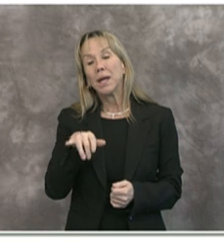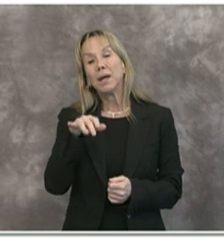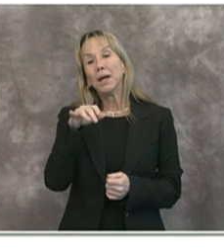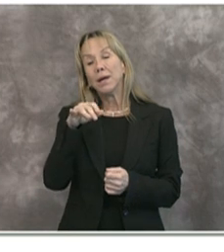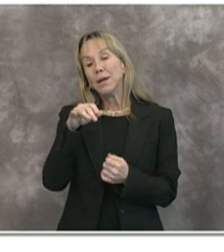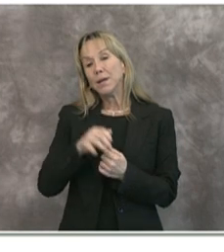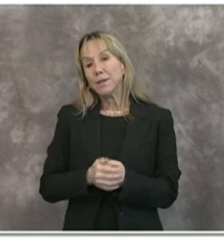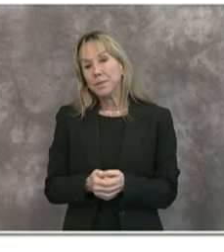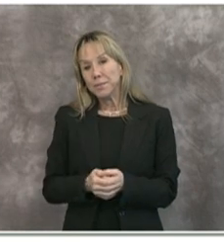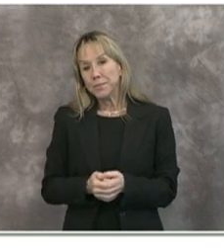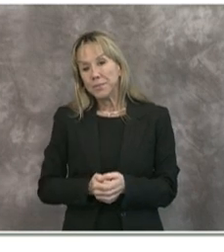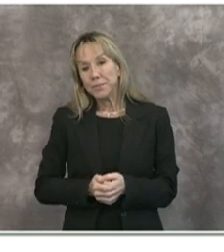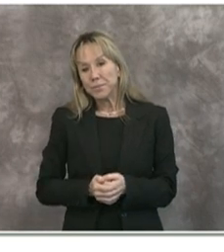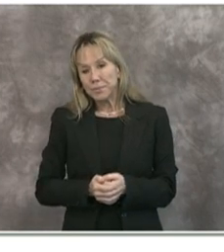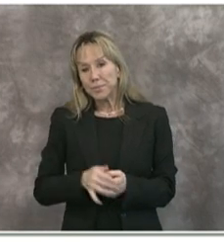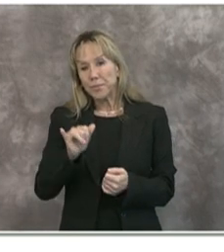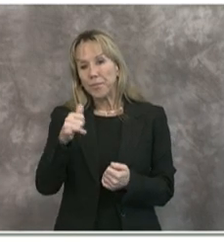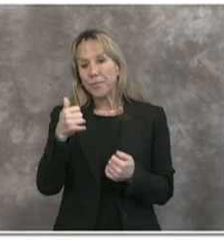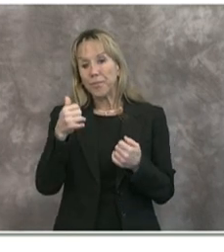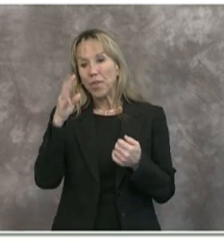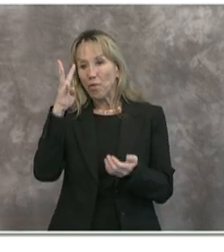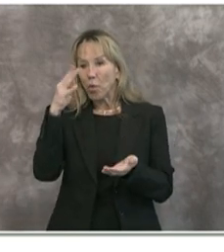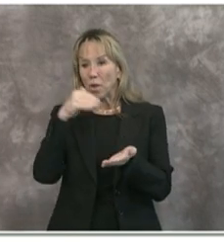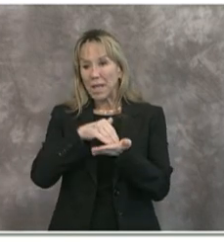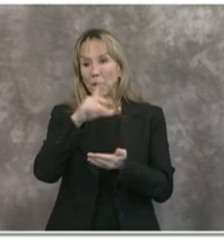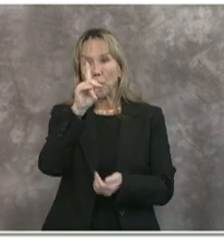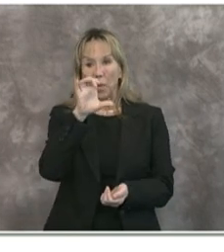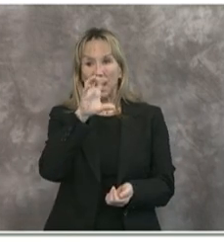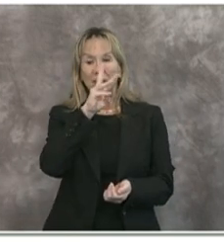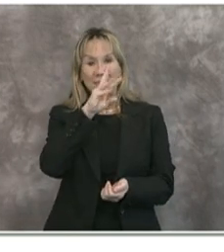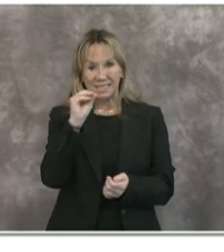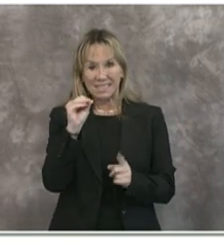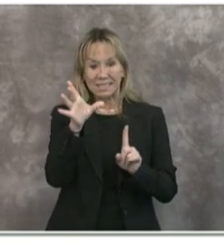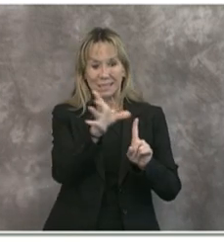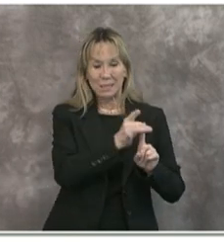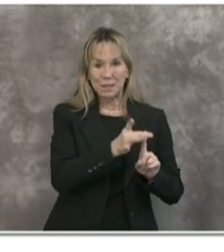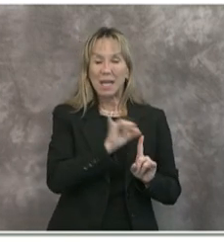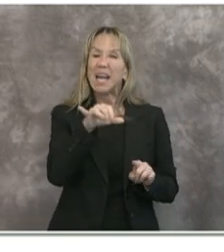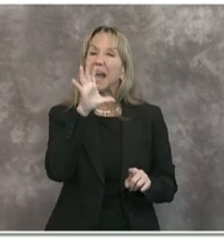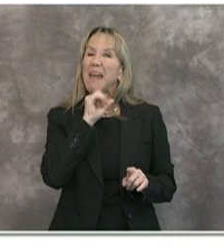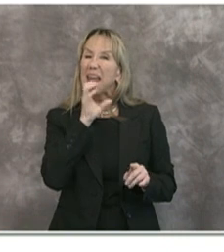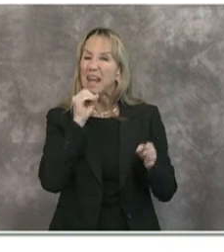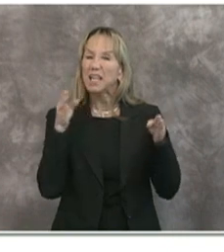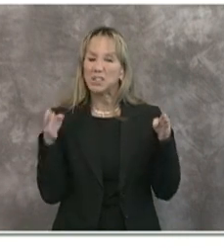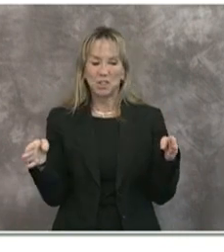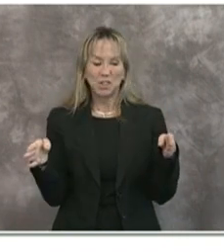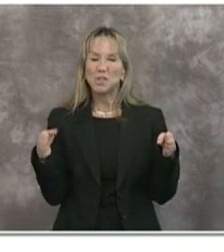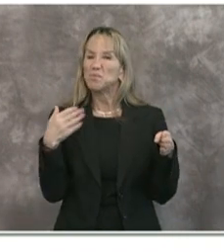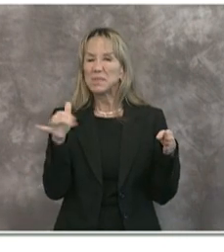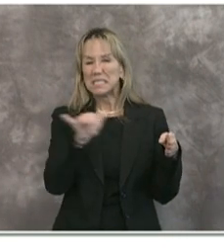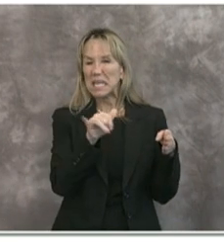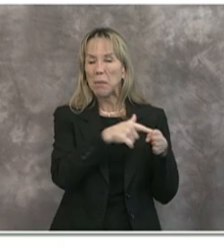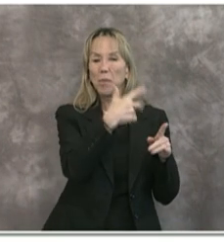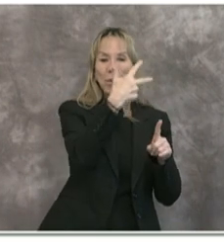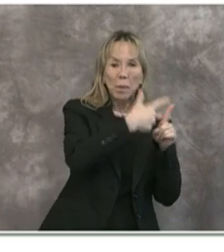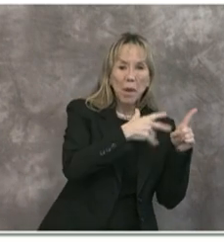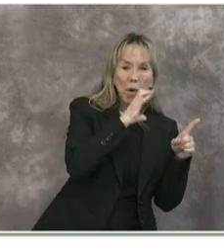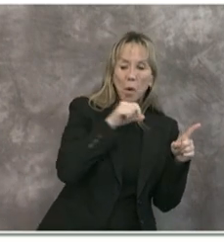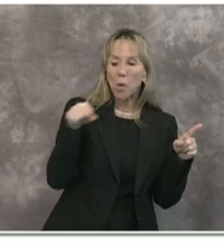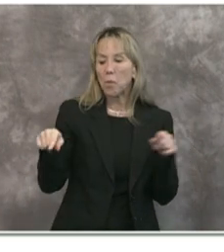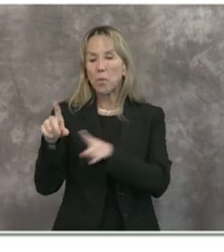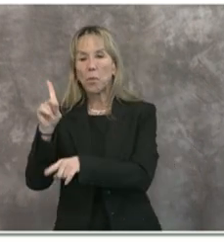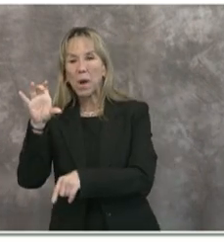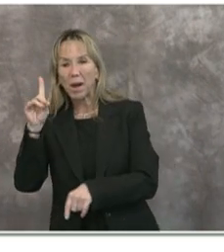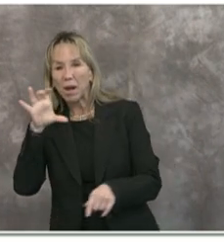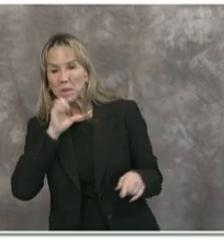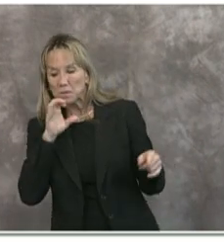since yesterday. Of the 4,160 cases, the age range again remains the same, from 3 months to